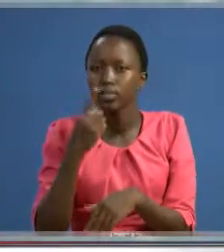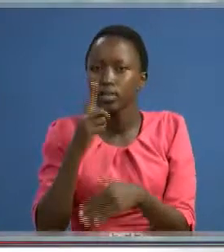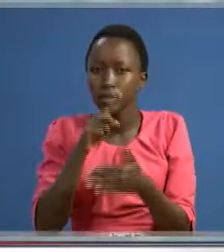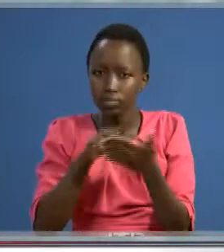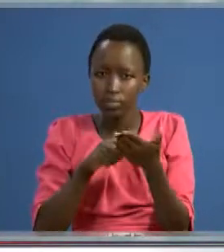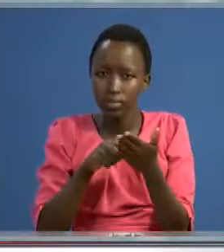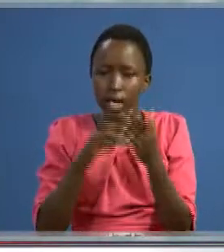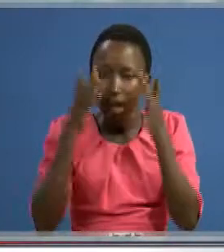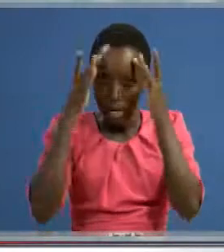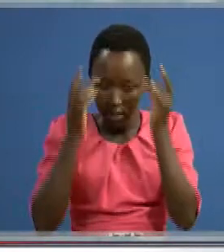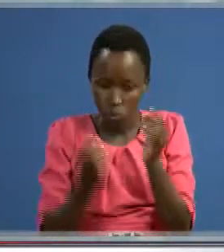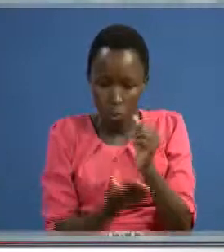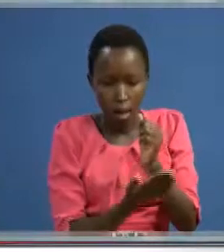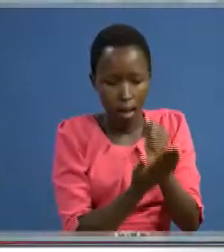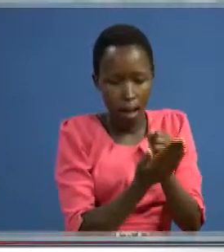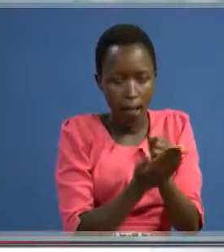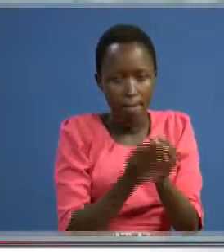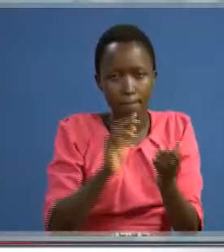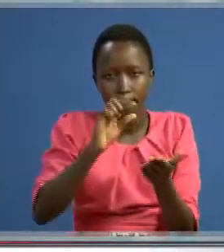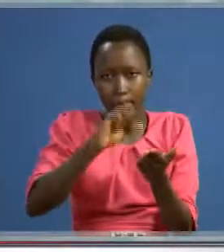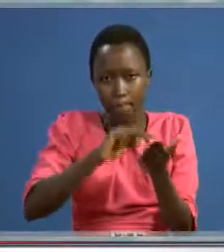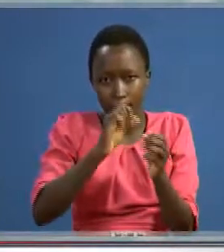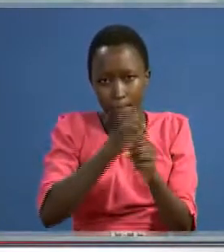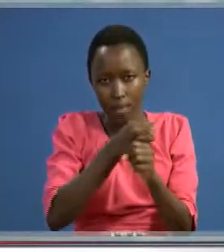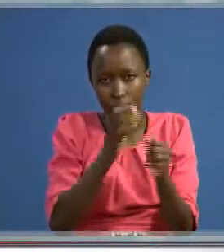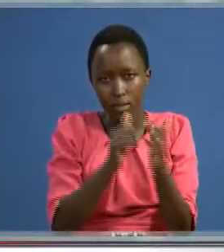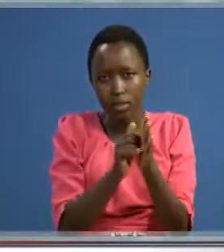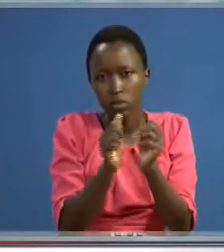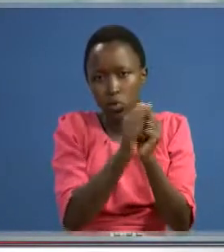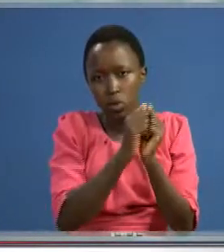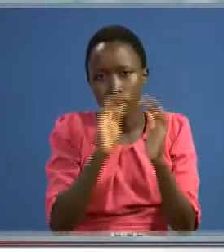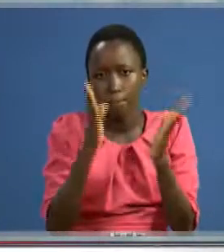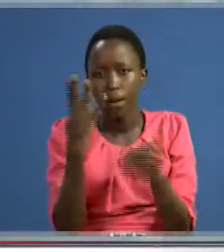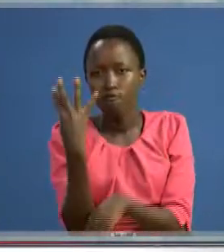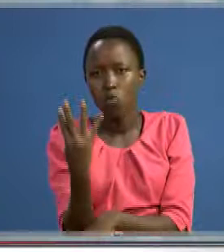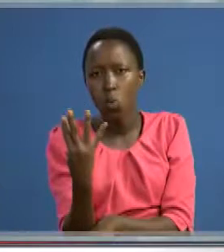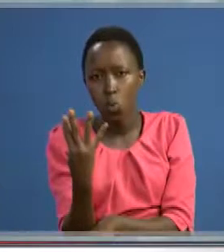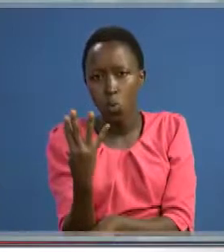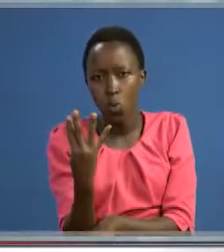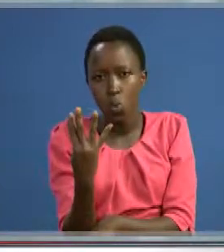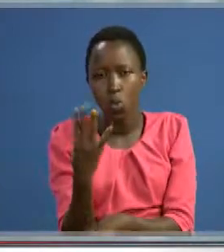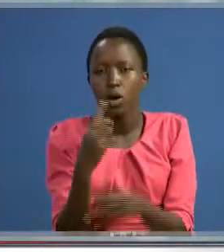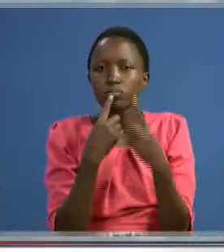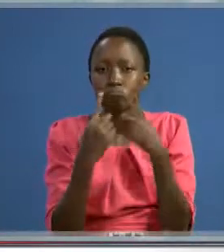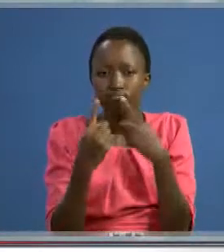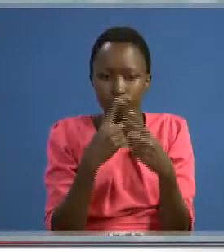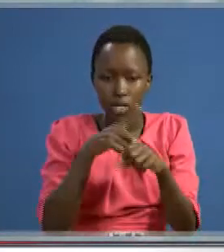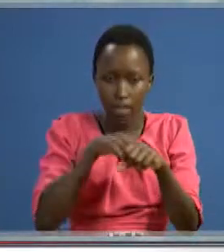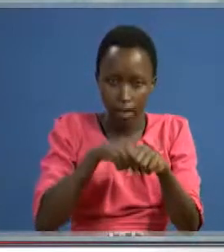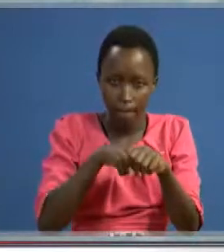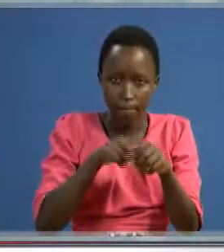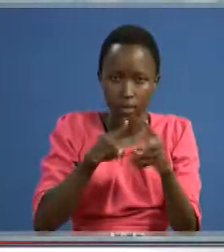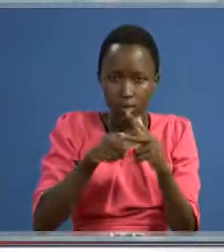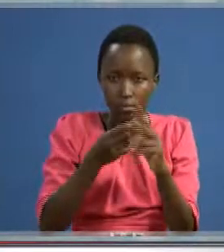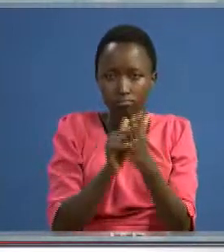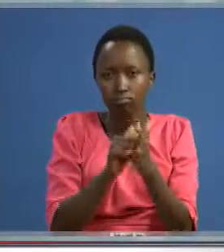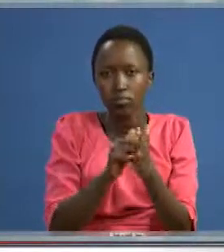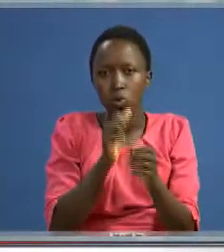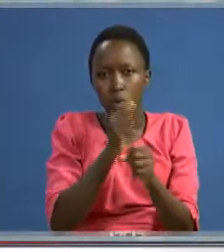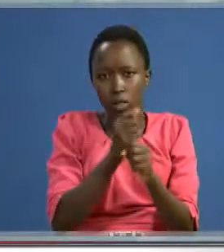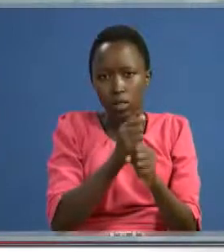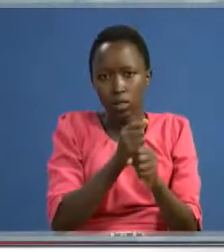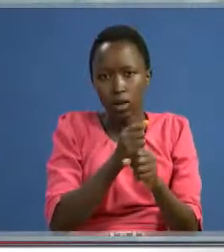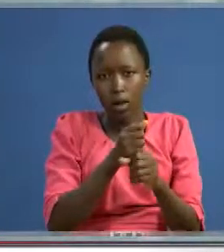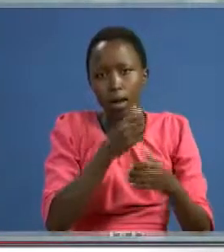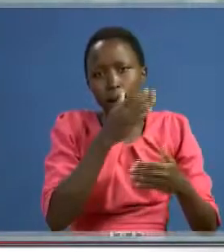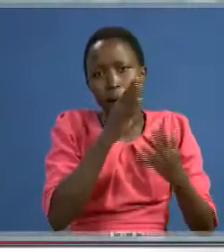said the move will help in manufacturing, which is in line with the Big Four agenda. Real, who was speaking during the launch of a partnership agreement